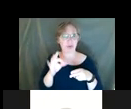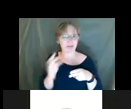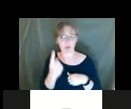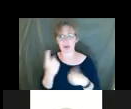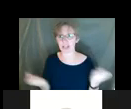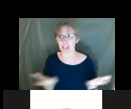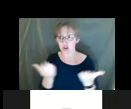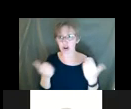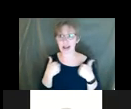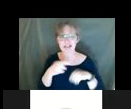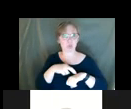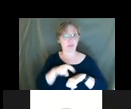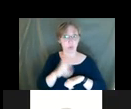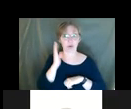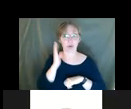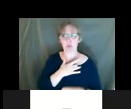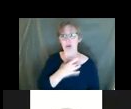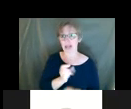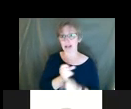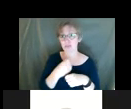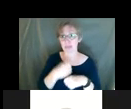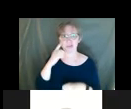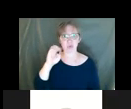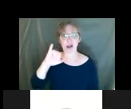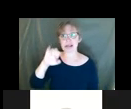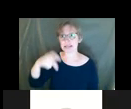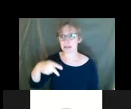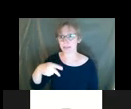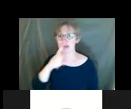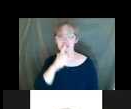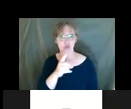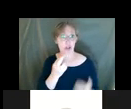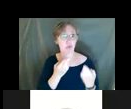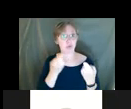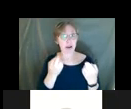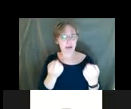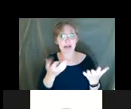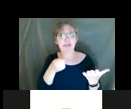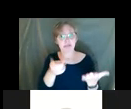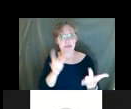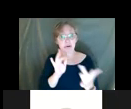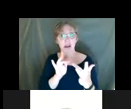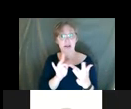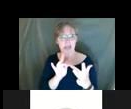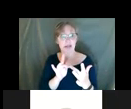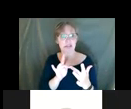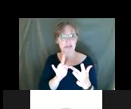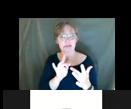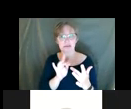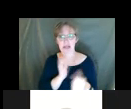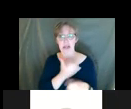that they would like to make to EISEP, I certainly would recommend that you contact